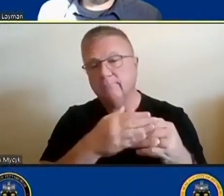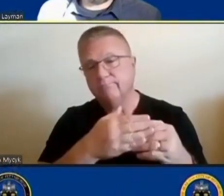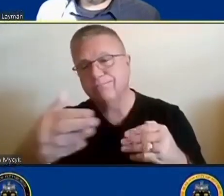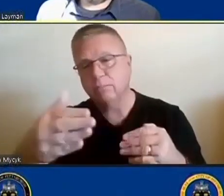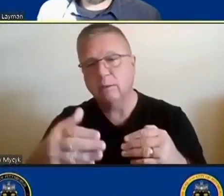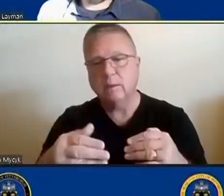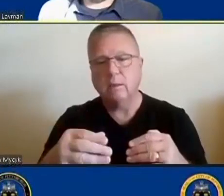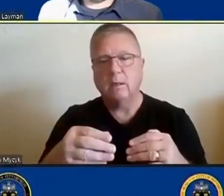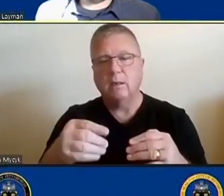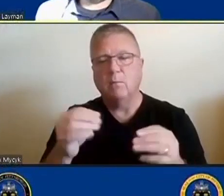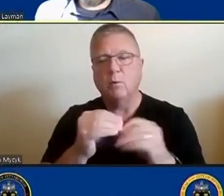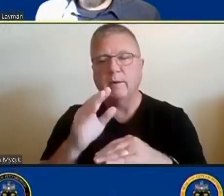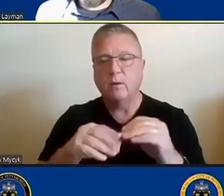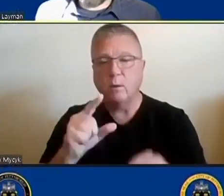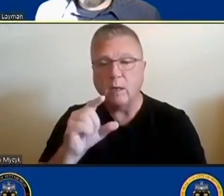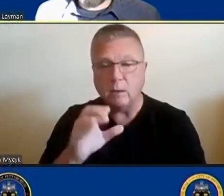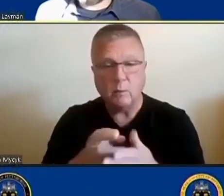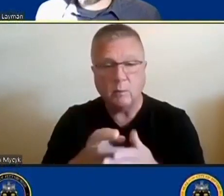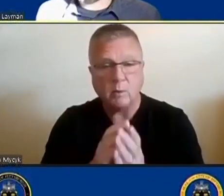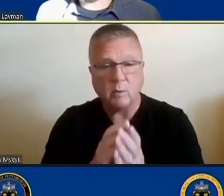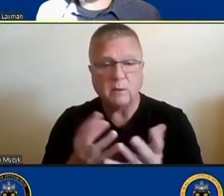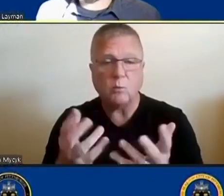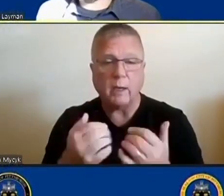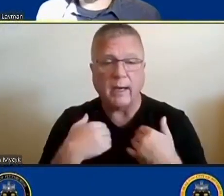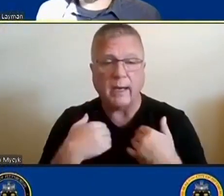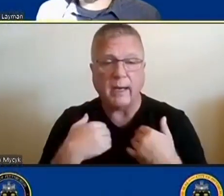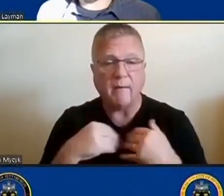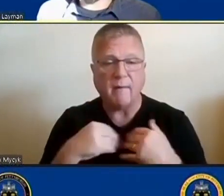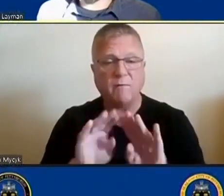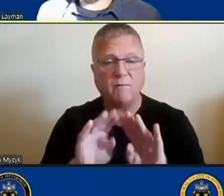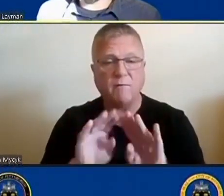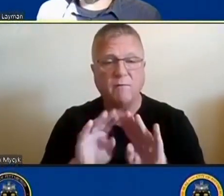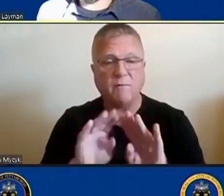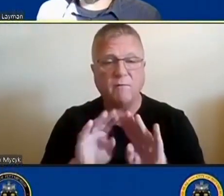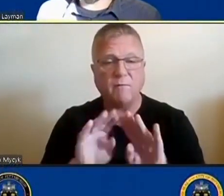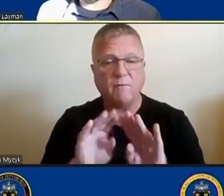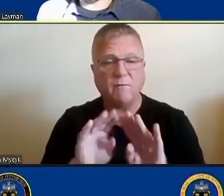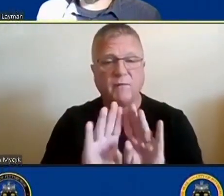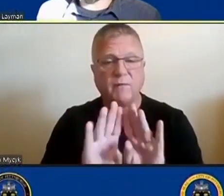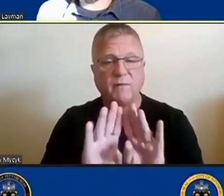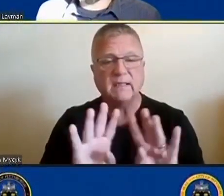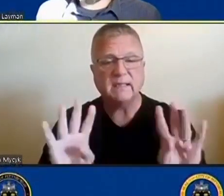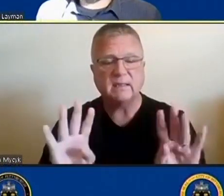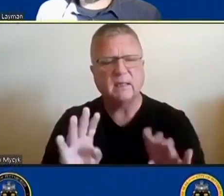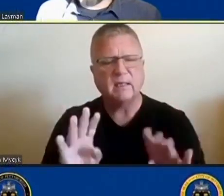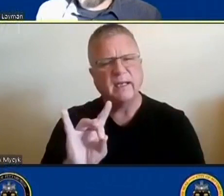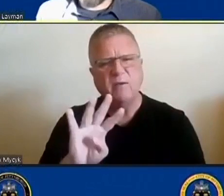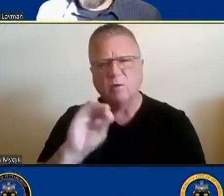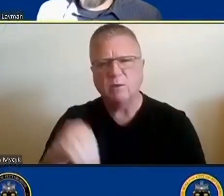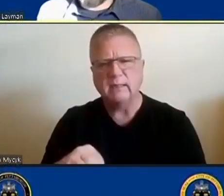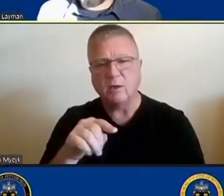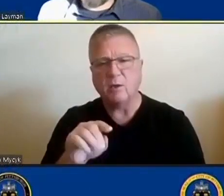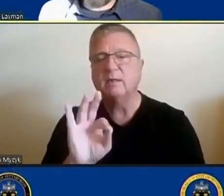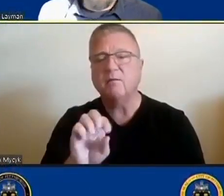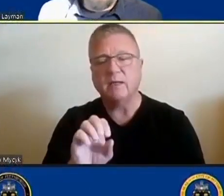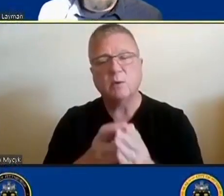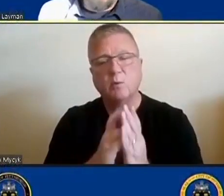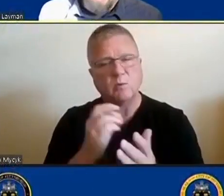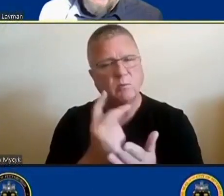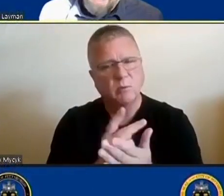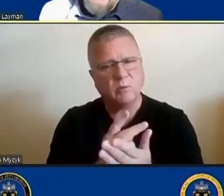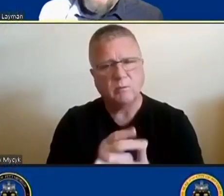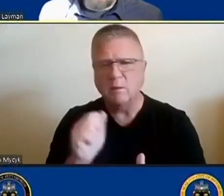fences, and 84% of those fence requests were approved, but all of the ones that were